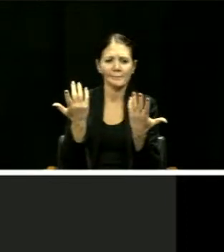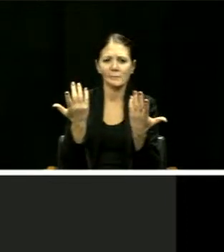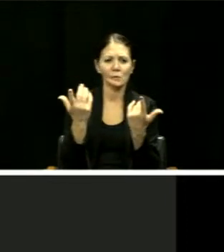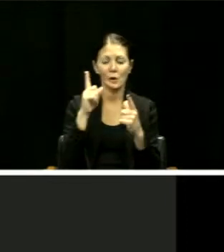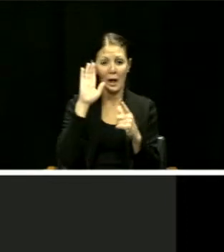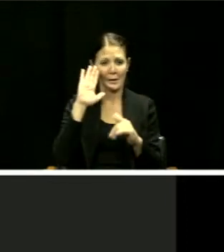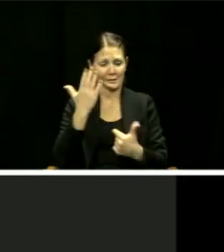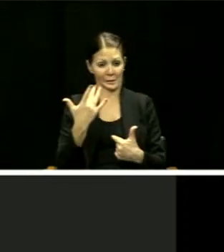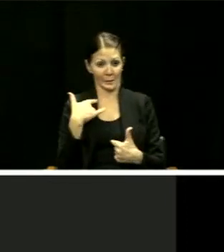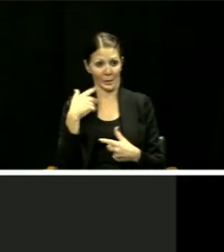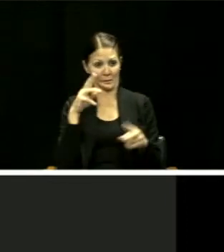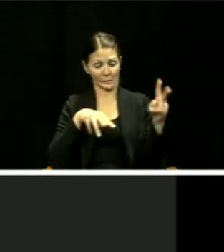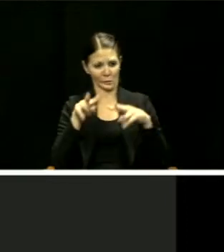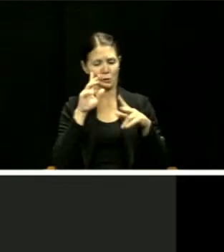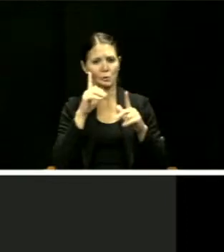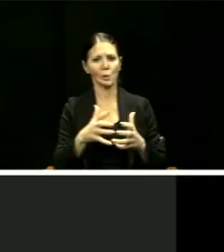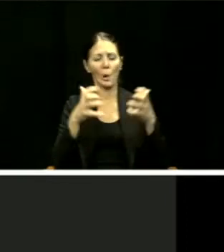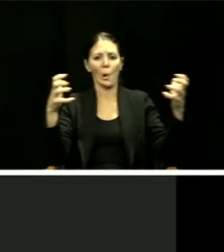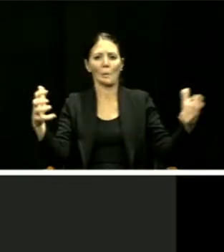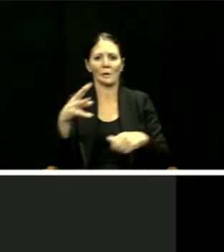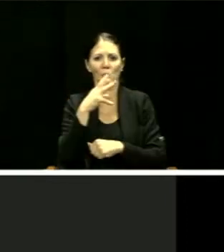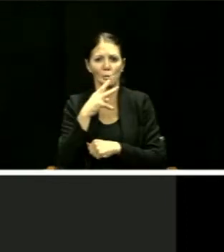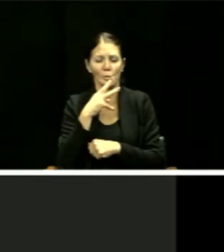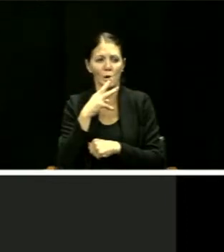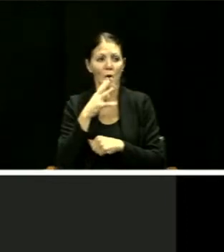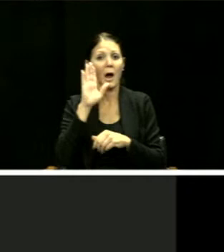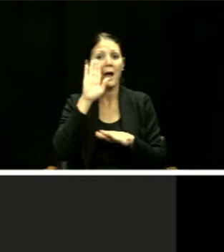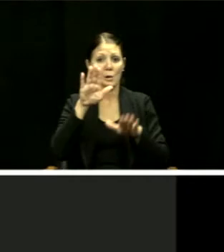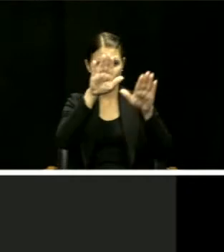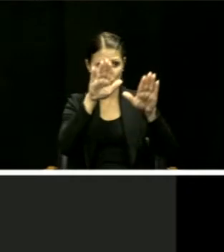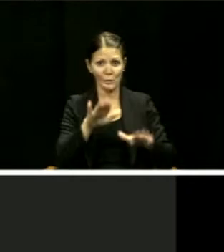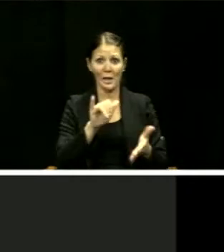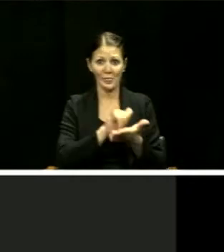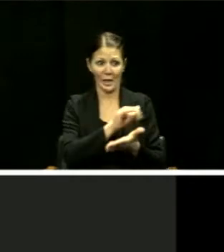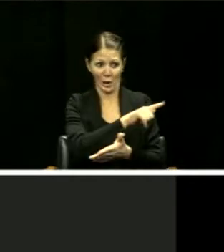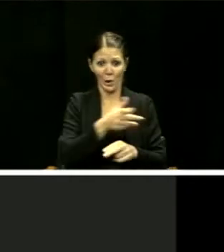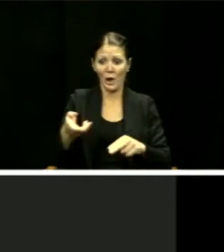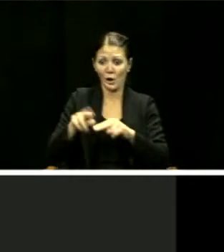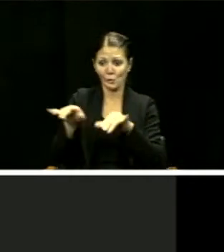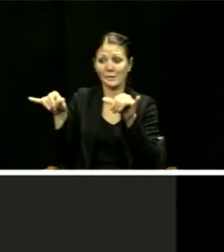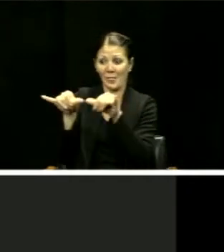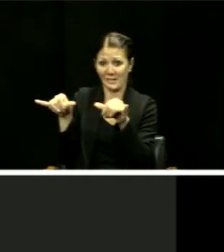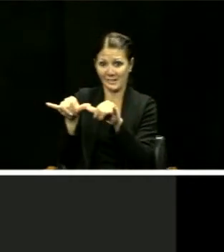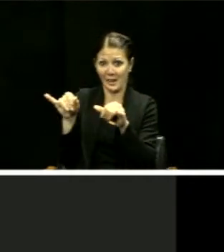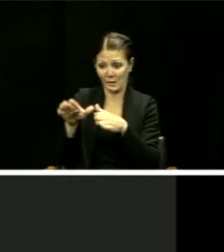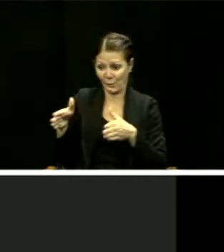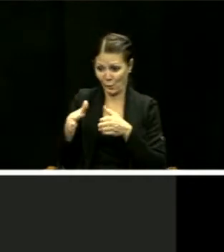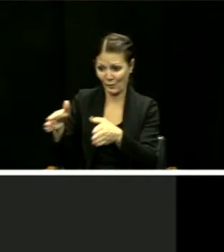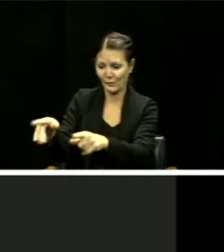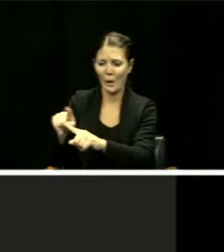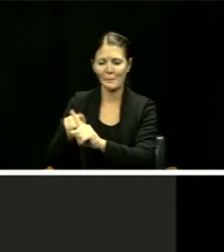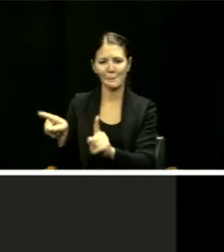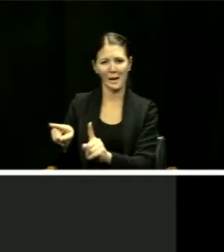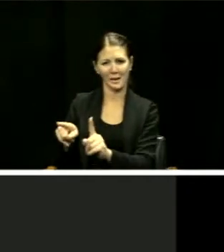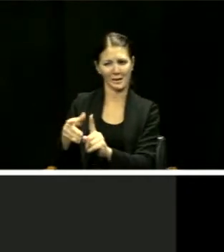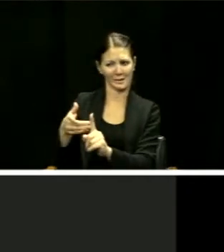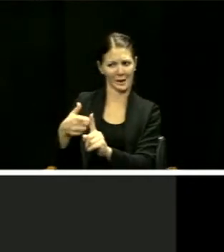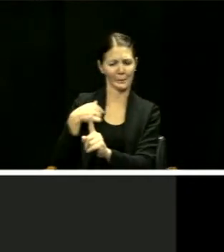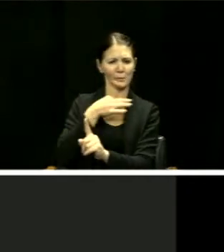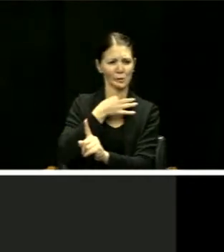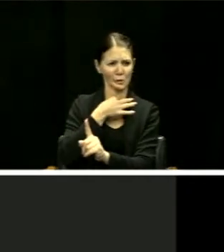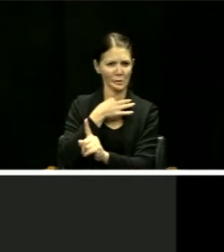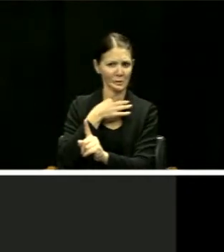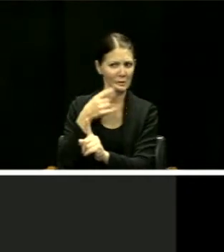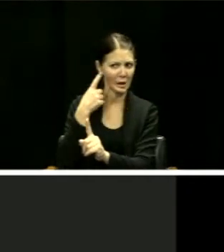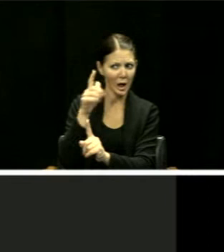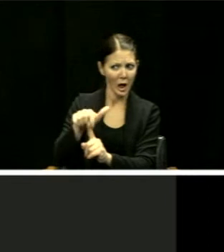water. It's great that, I guess you're increasing the size of the culverts, but I'd be curious to